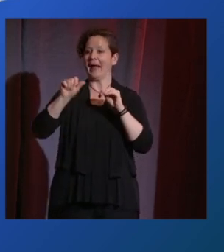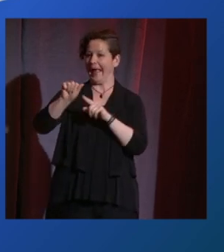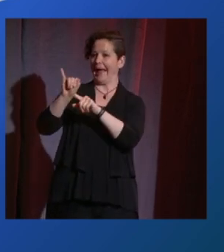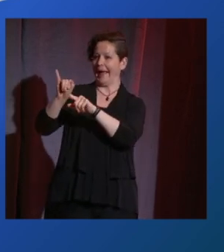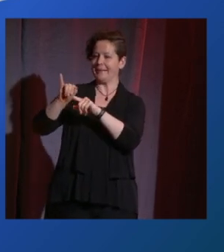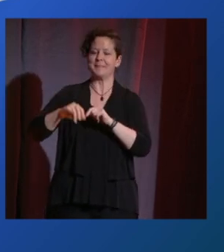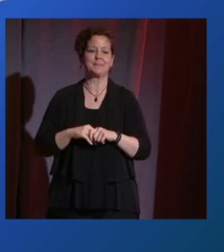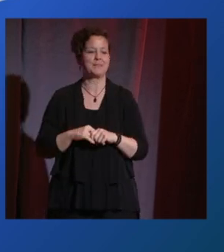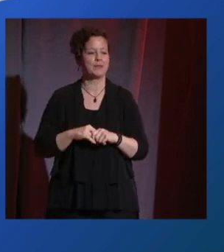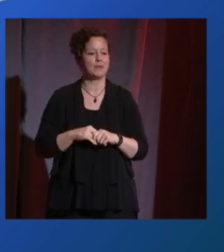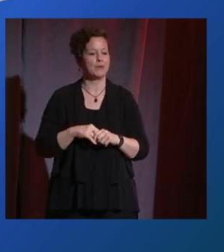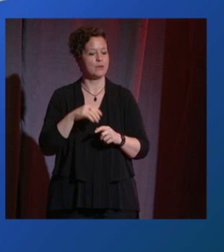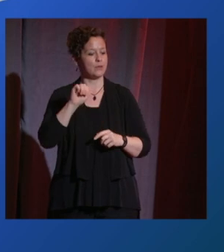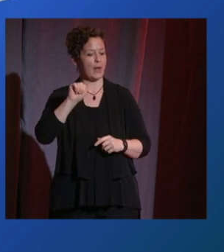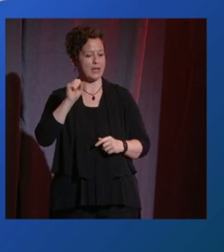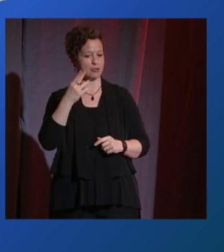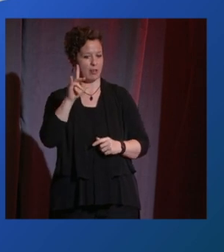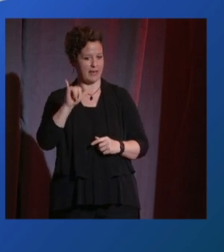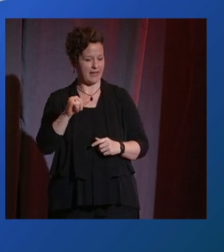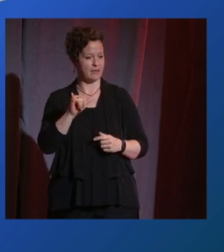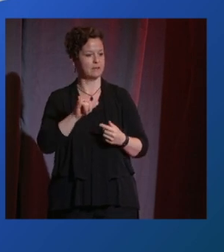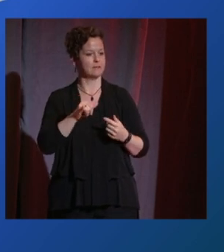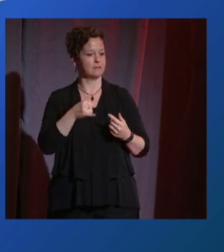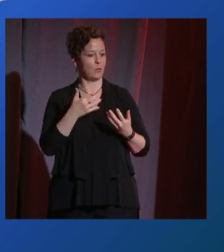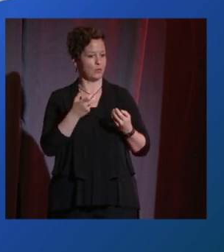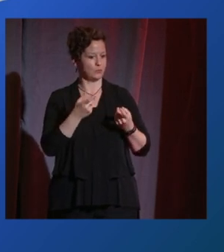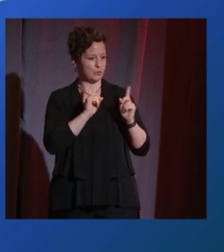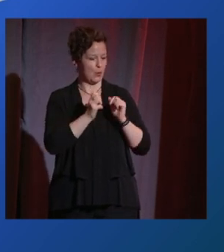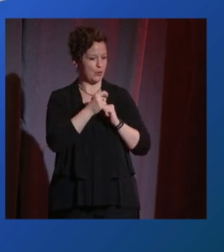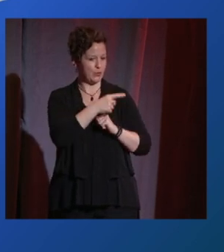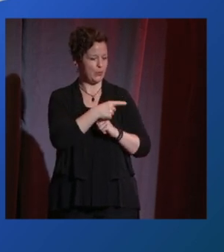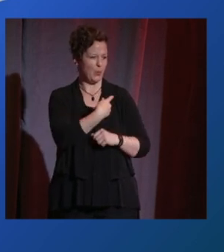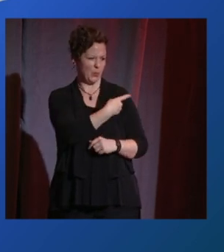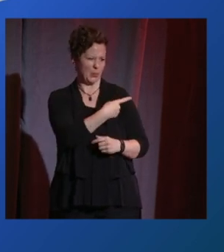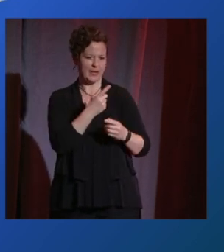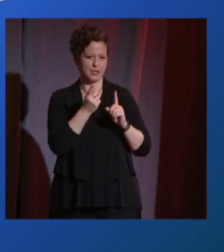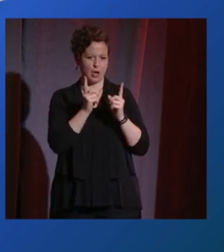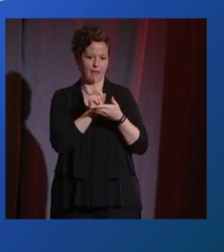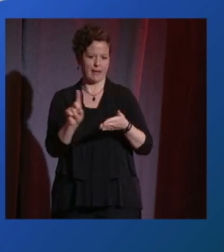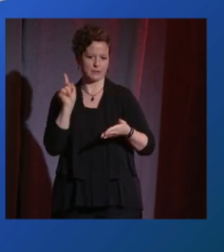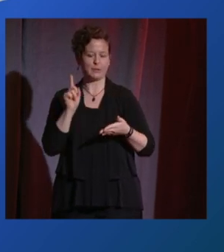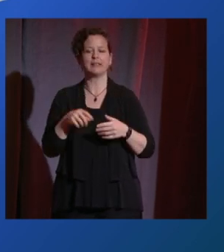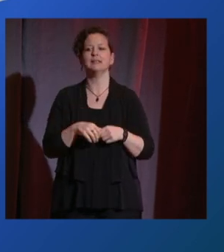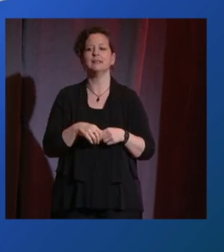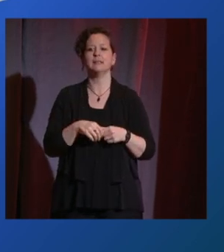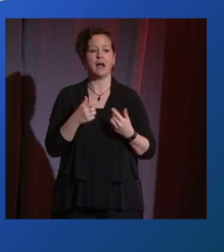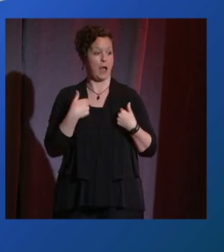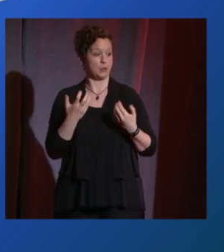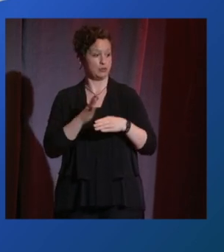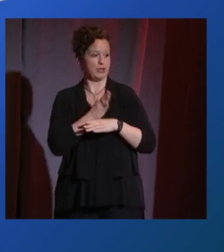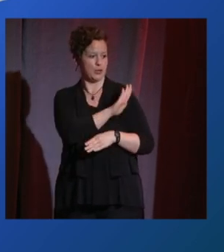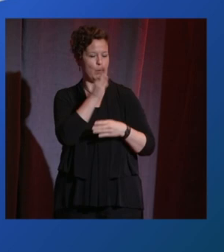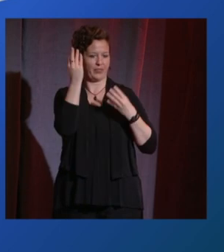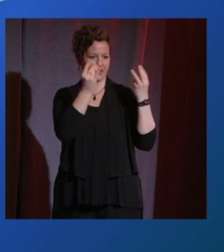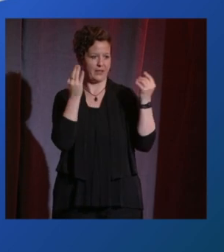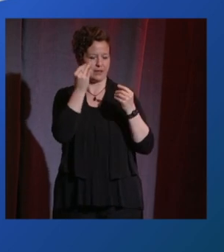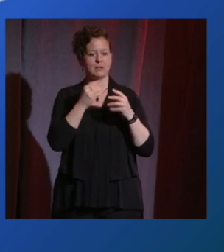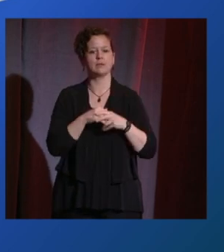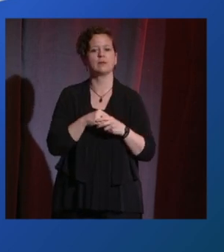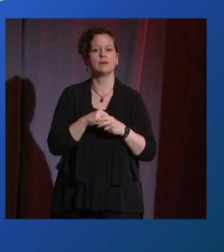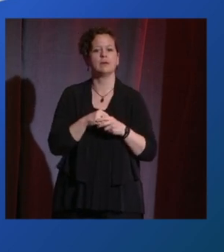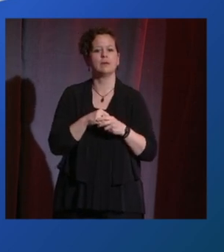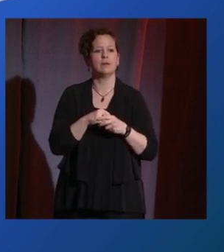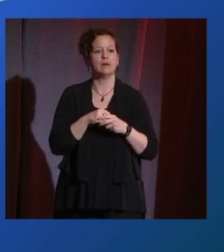um and we had a chance to talk last week so I want to share what you thought and and it's maybe evolved from um hearing